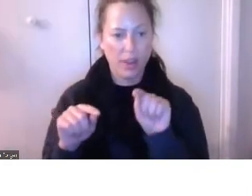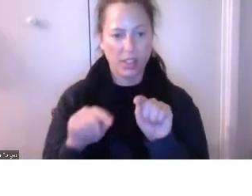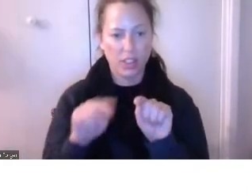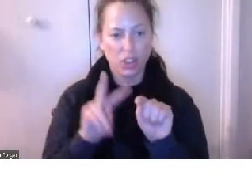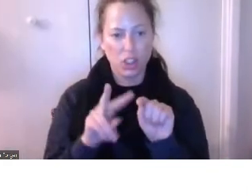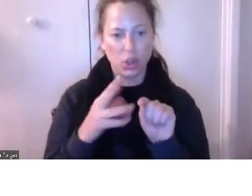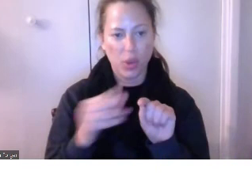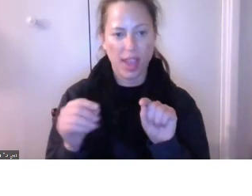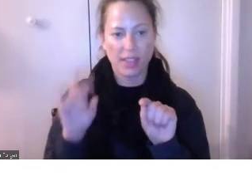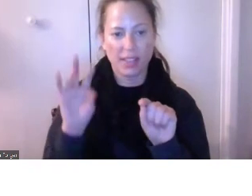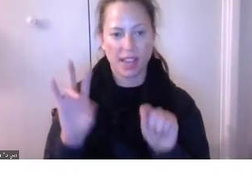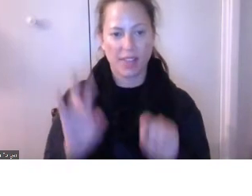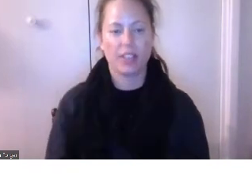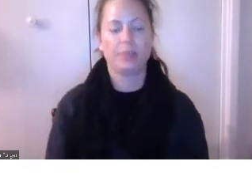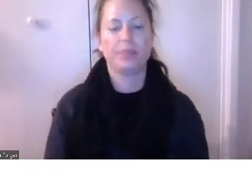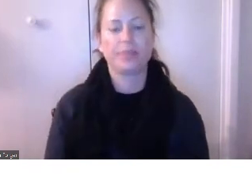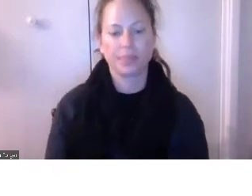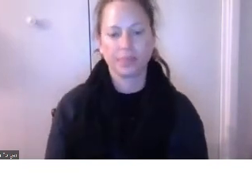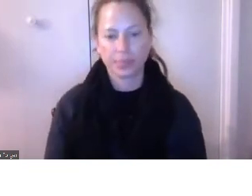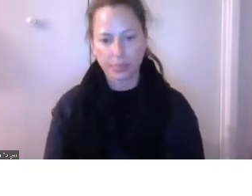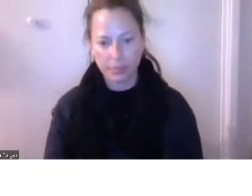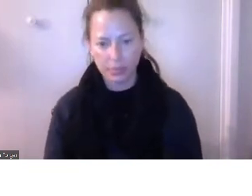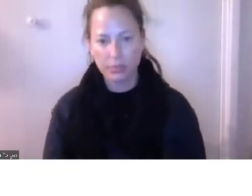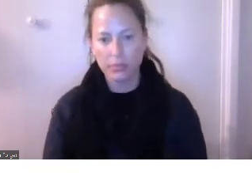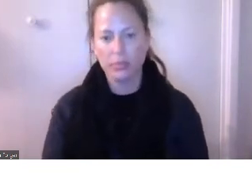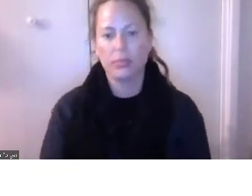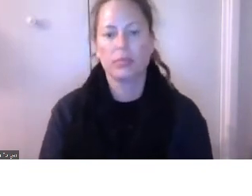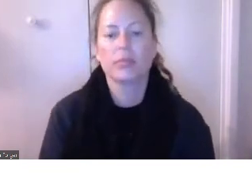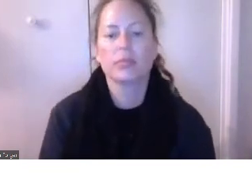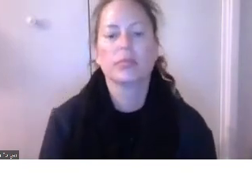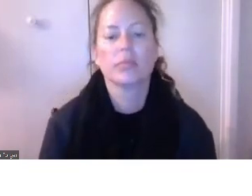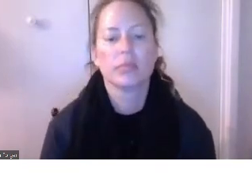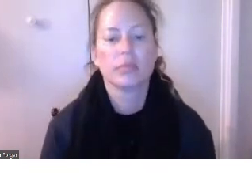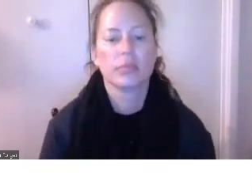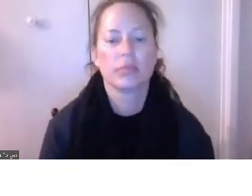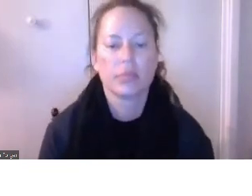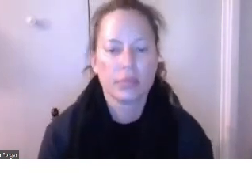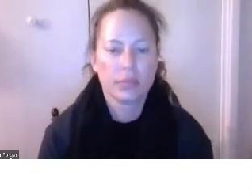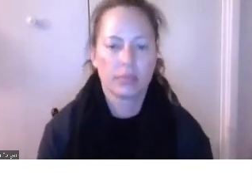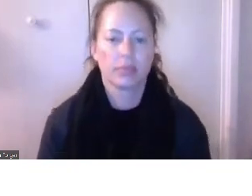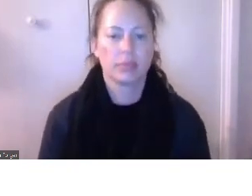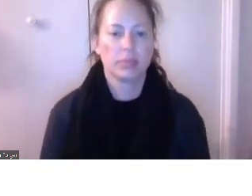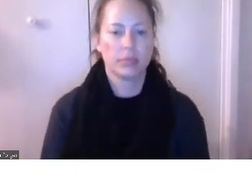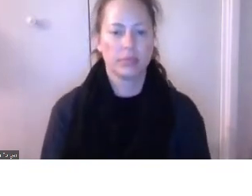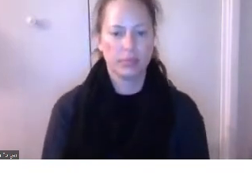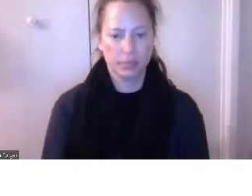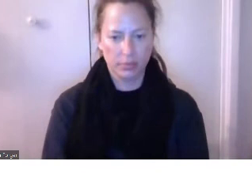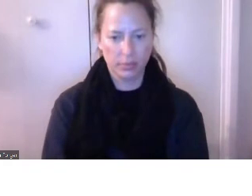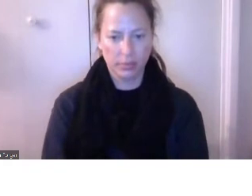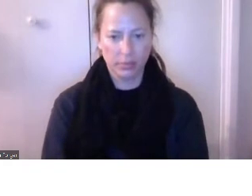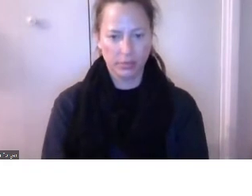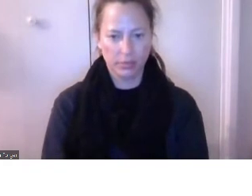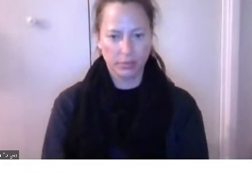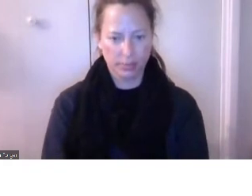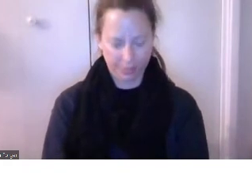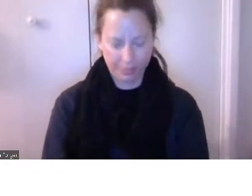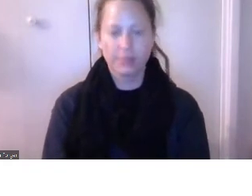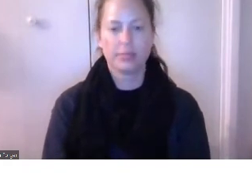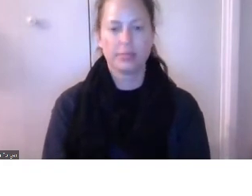Okay, let's try this one together one more time. My slope is -4. My point is 8, 3.